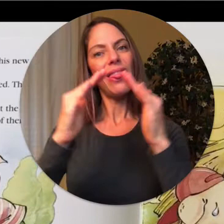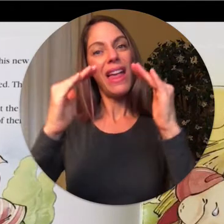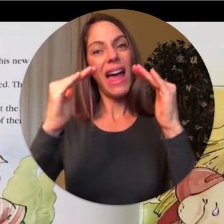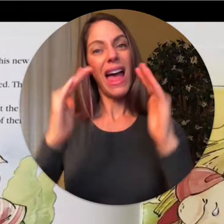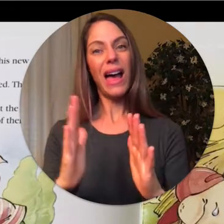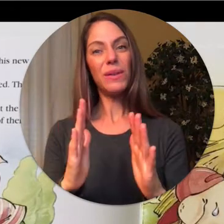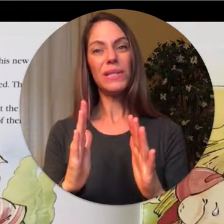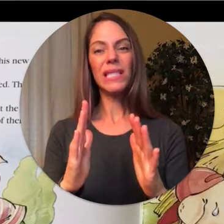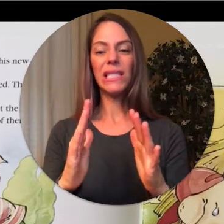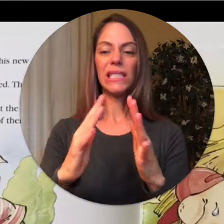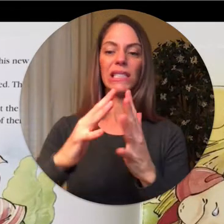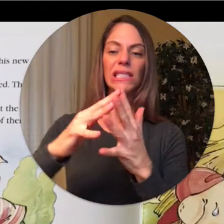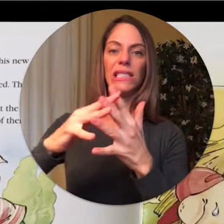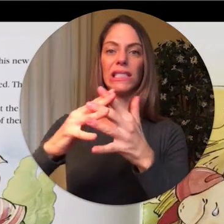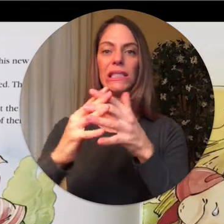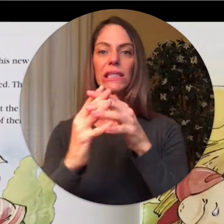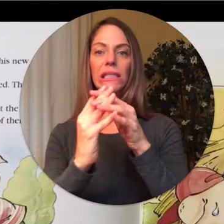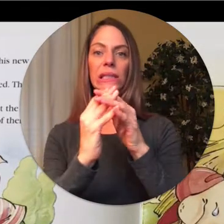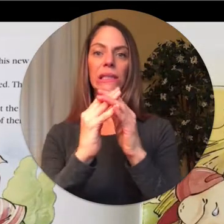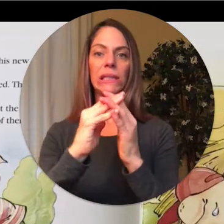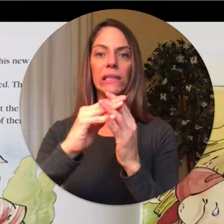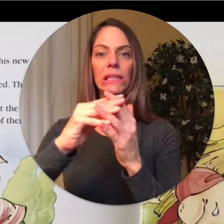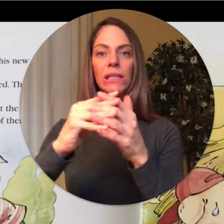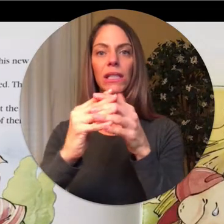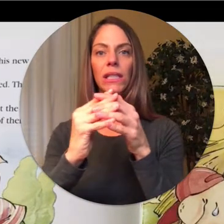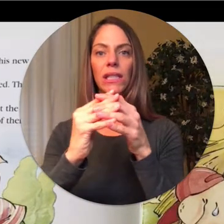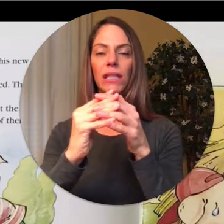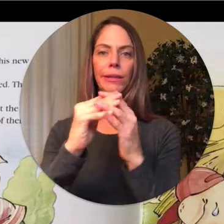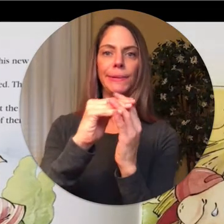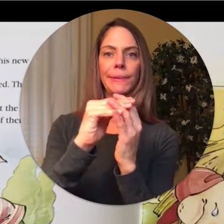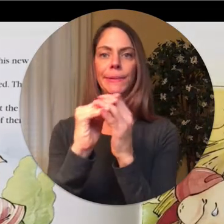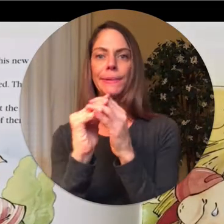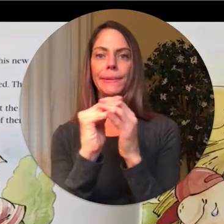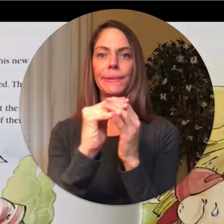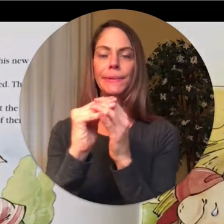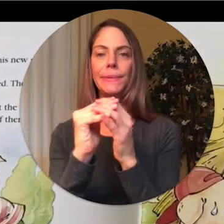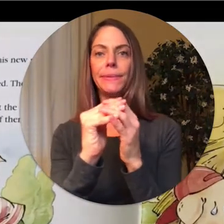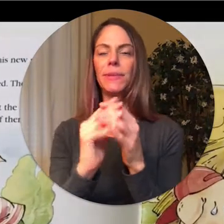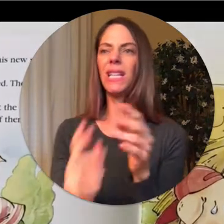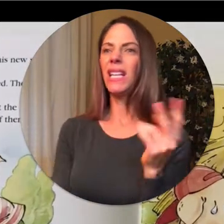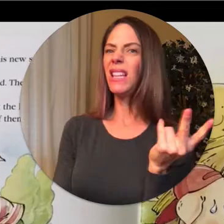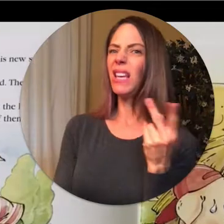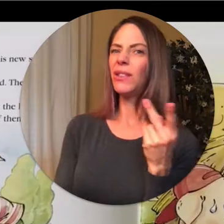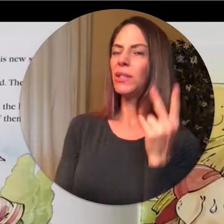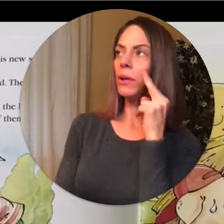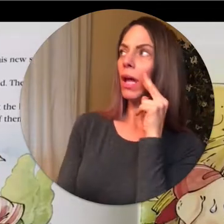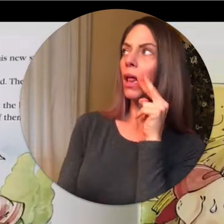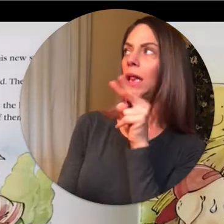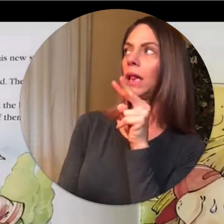made of straw. "Maybe it's not strong enough," one of them said.